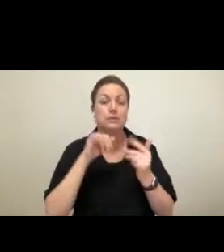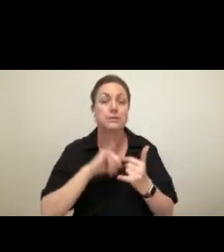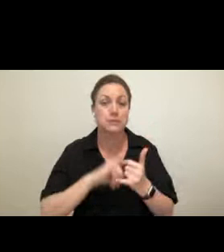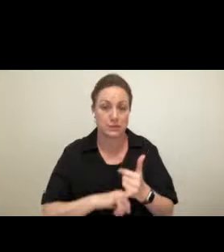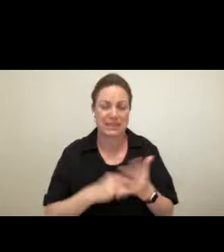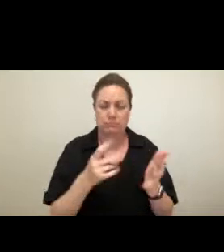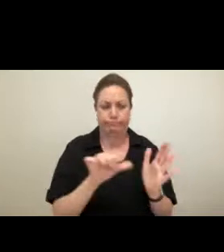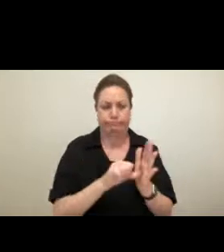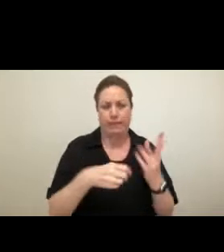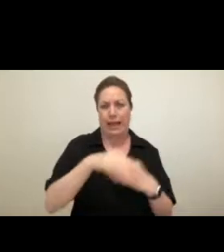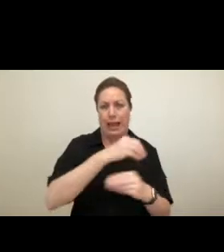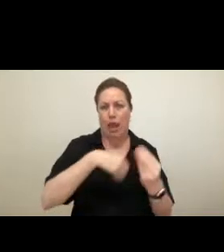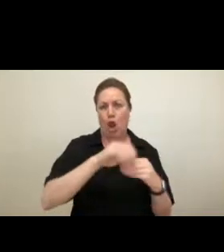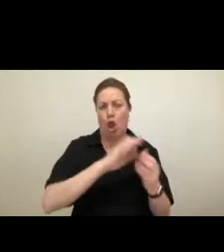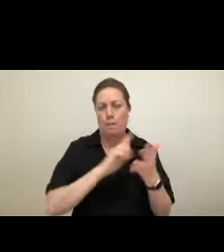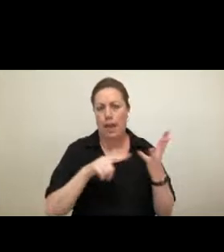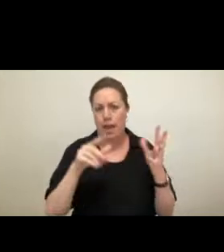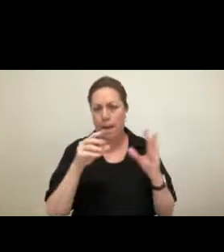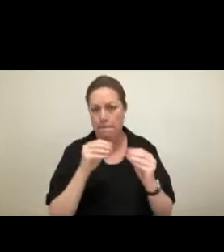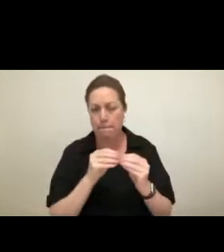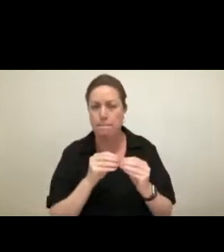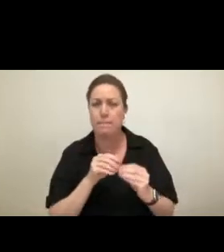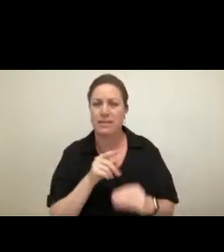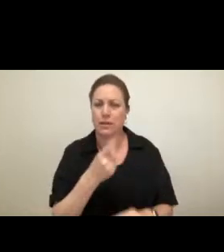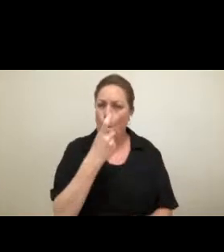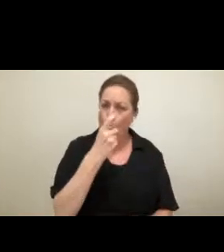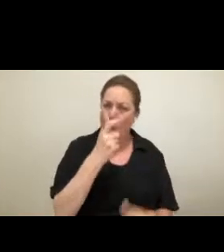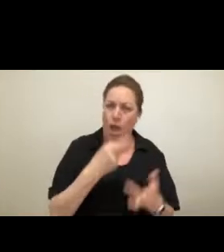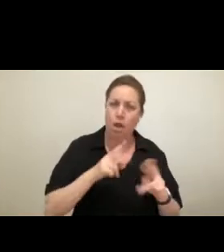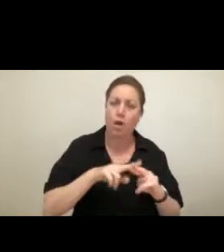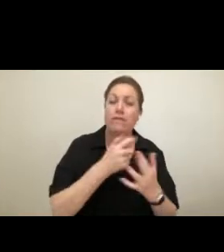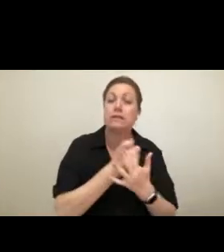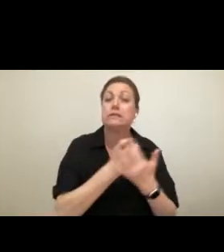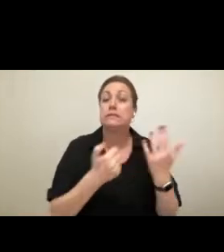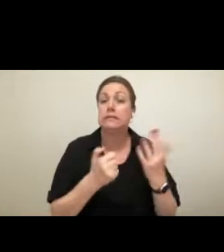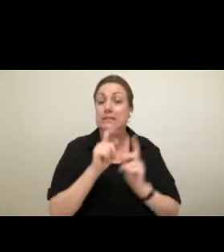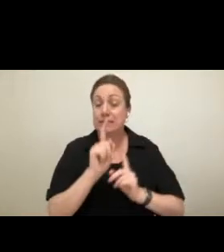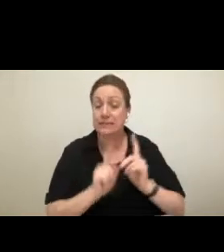6 cities that is documented in the 6 cities